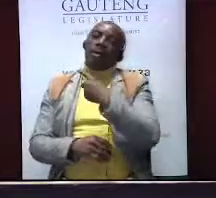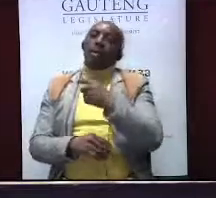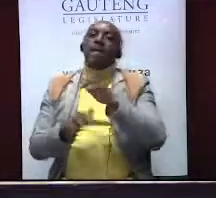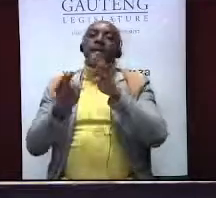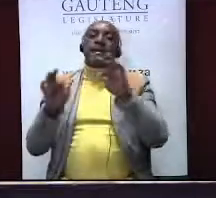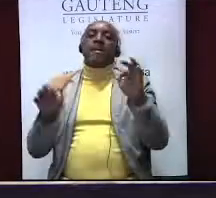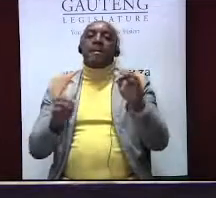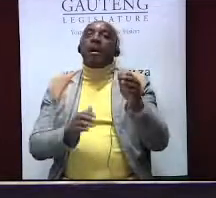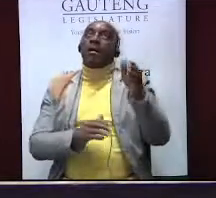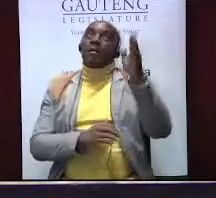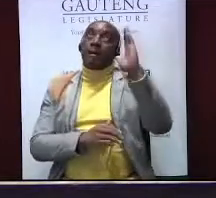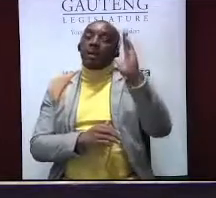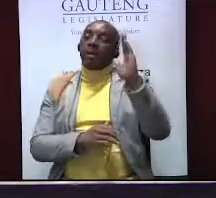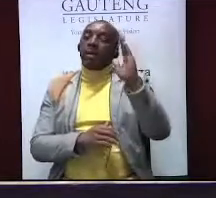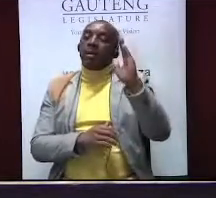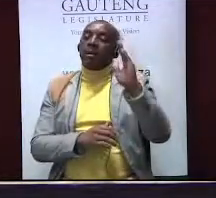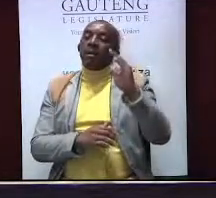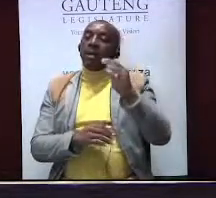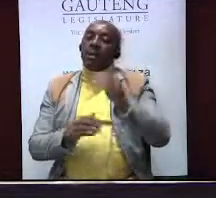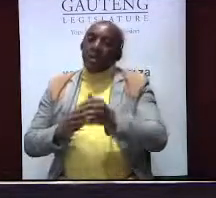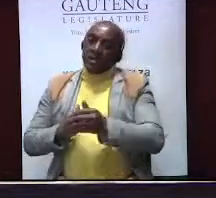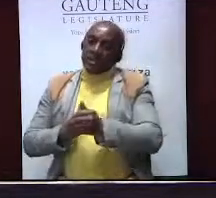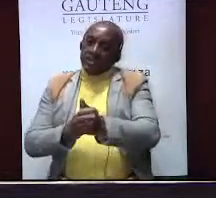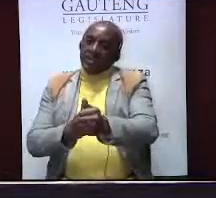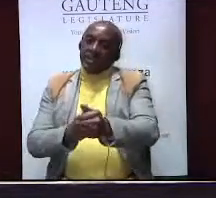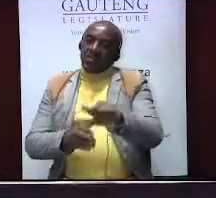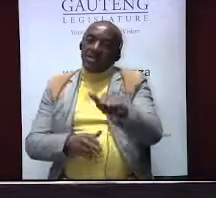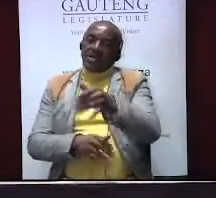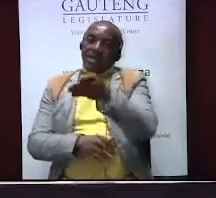mutimu katapeli elinting.